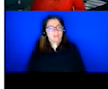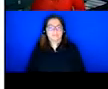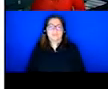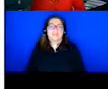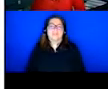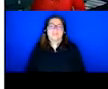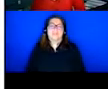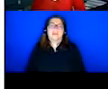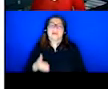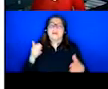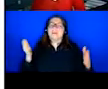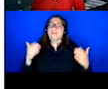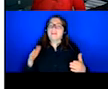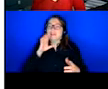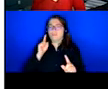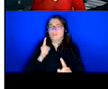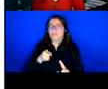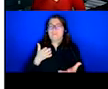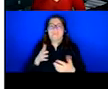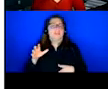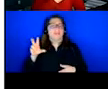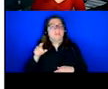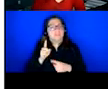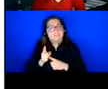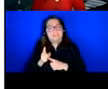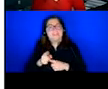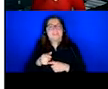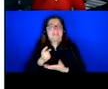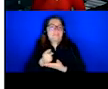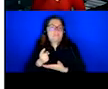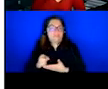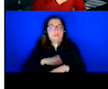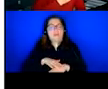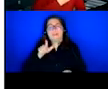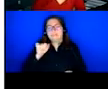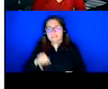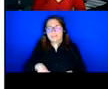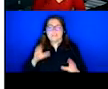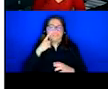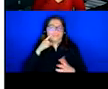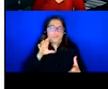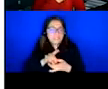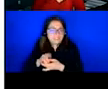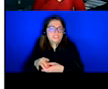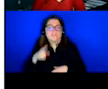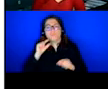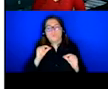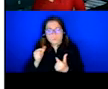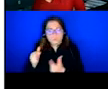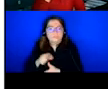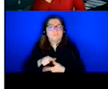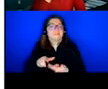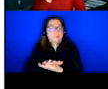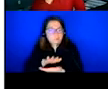spend 30 minutes each week on LinkedIn, searching for connections, groups, schools. We could have a whole session on LinkedIn networking as